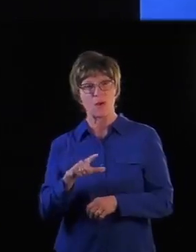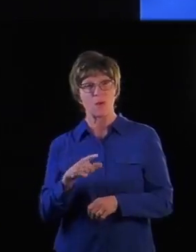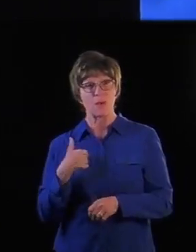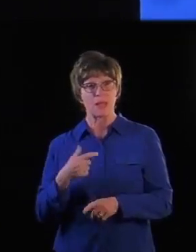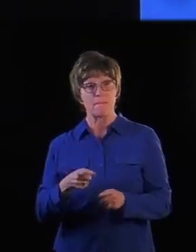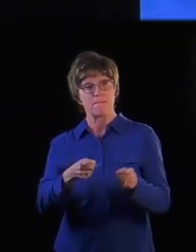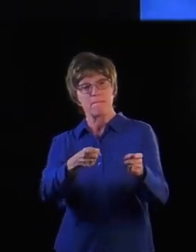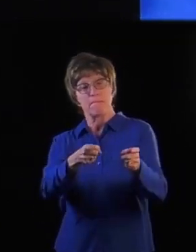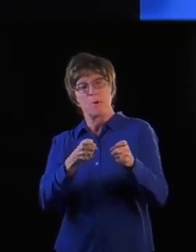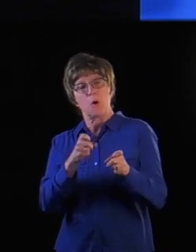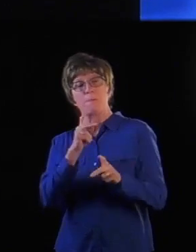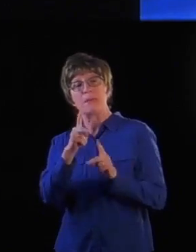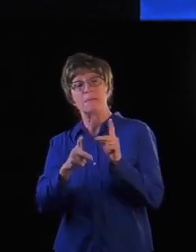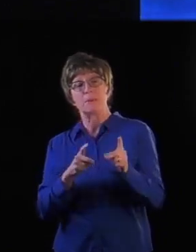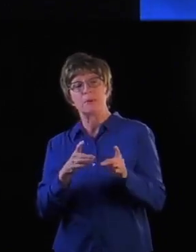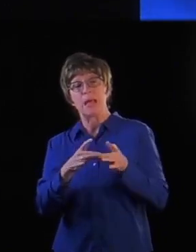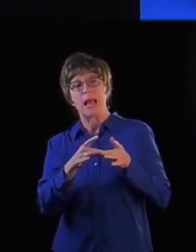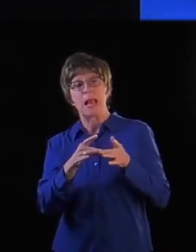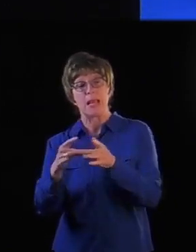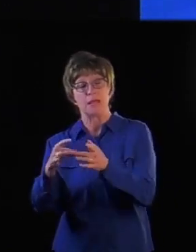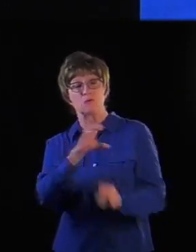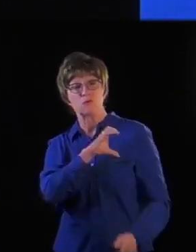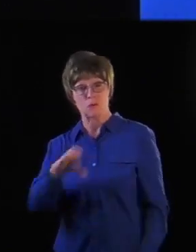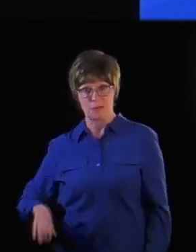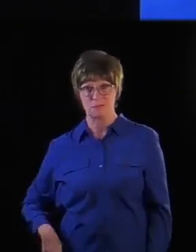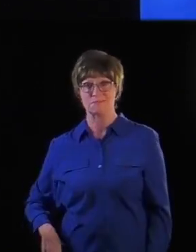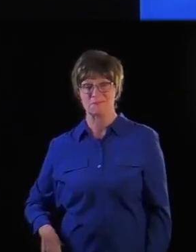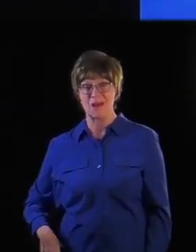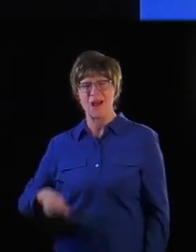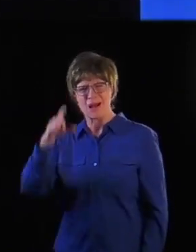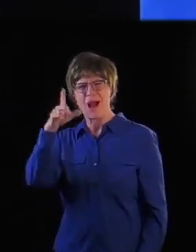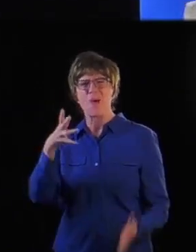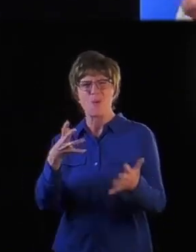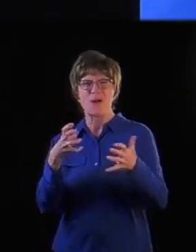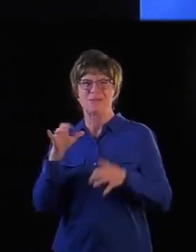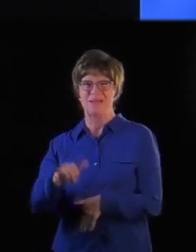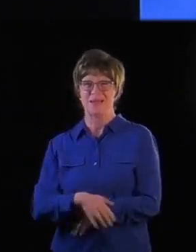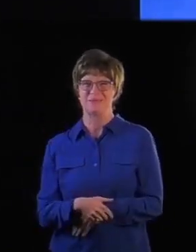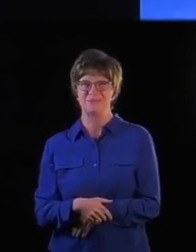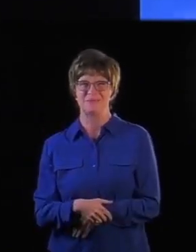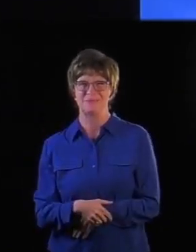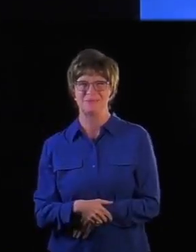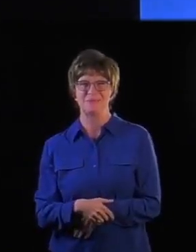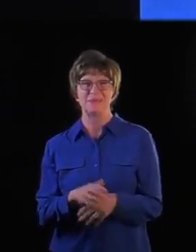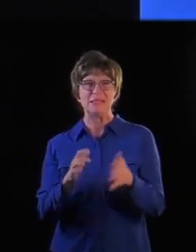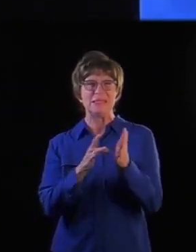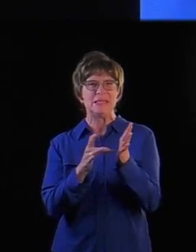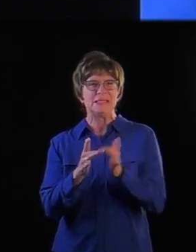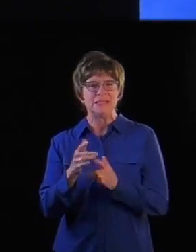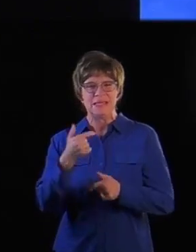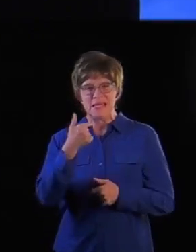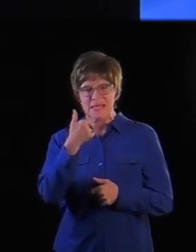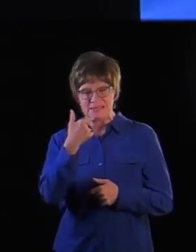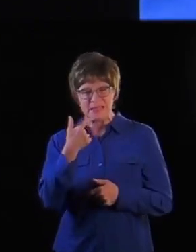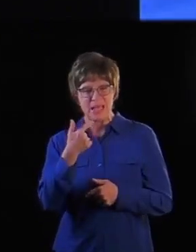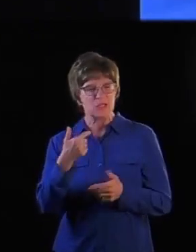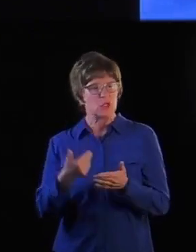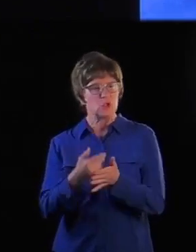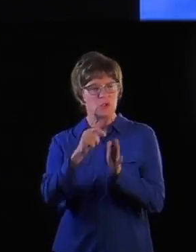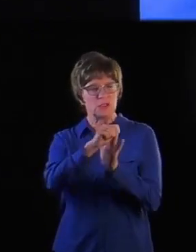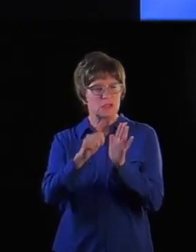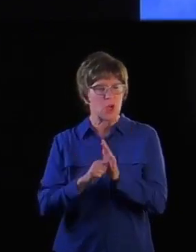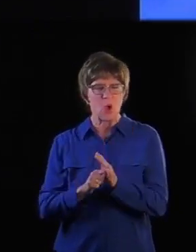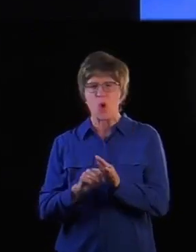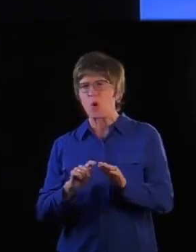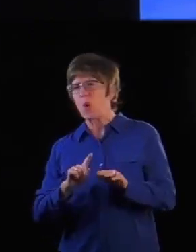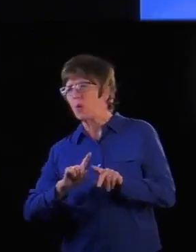people in. And that's what God wants. In fact, didn't Jesus say in the New Testament, go out into the highways and the